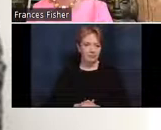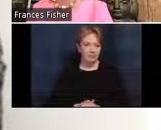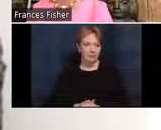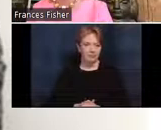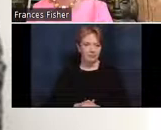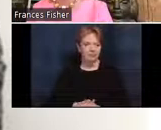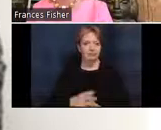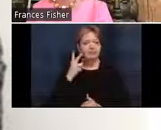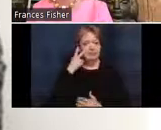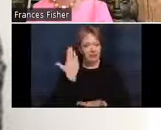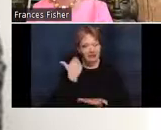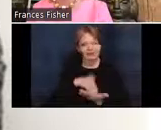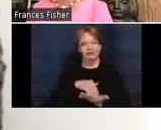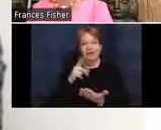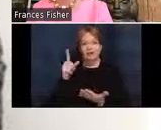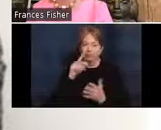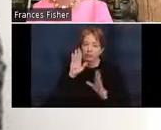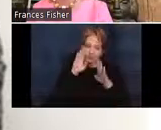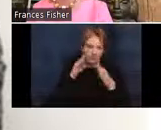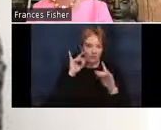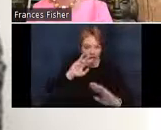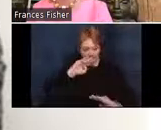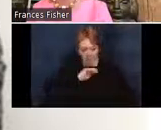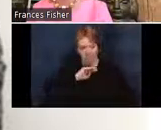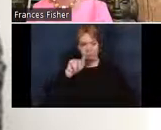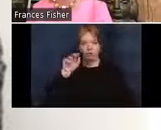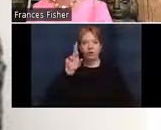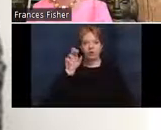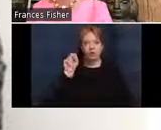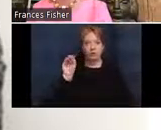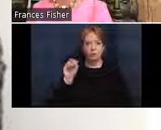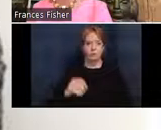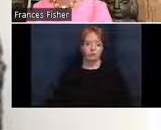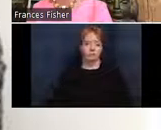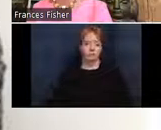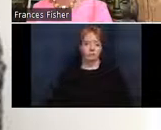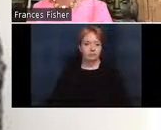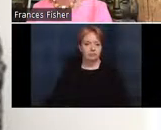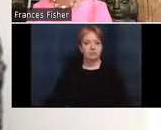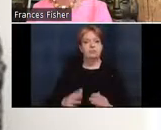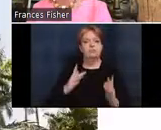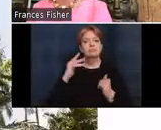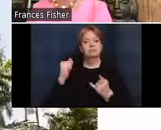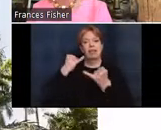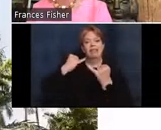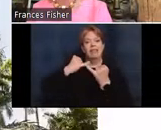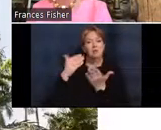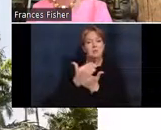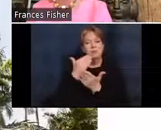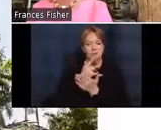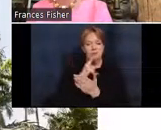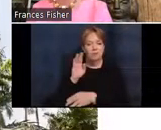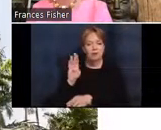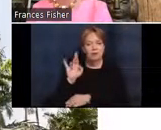once again, a passion for the torso. Okay, and then she turned to her last new material, brick. Using a rare